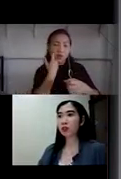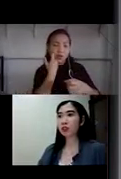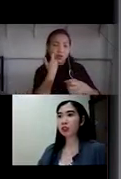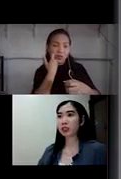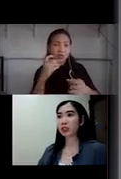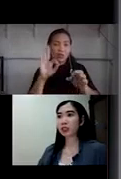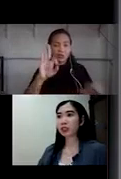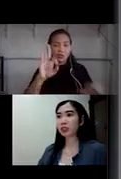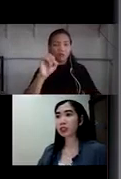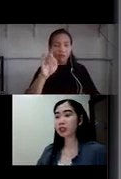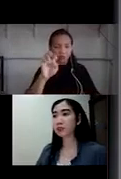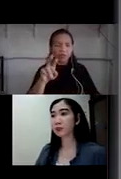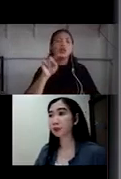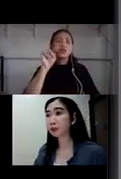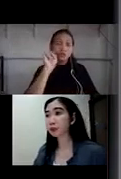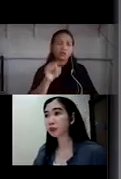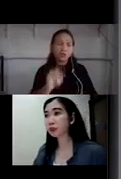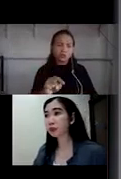the folder that